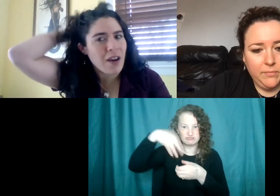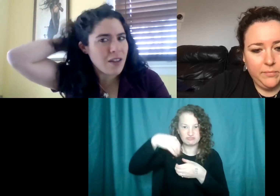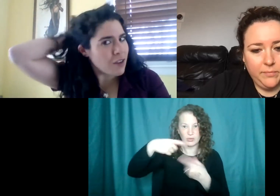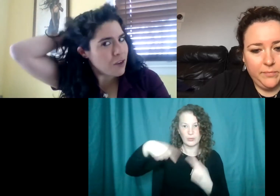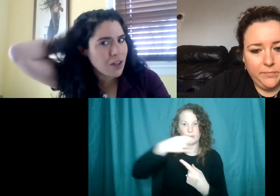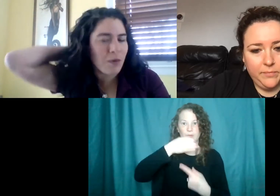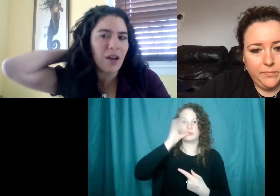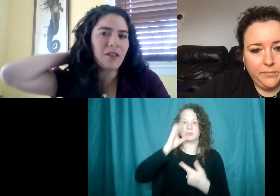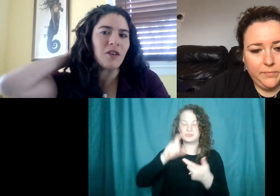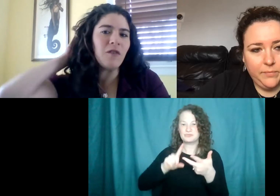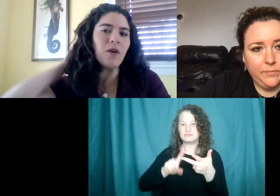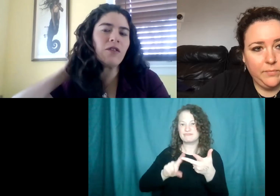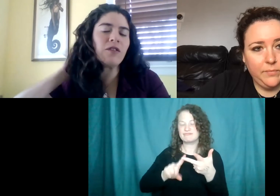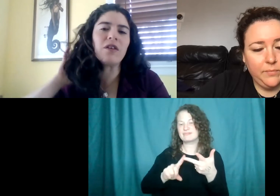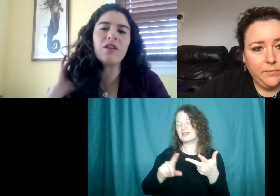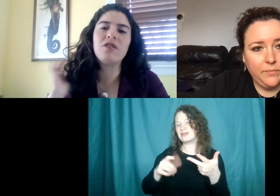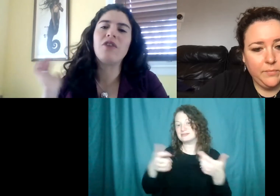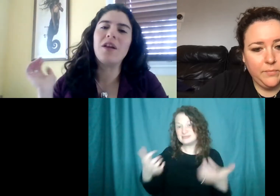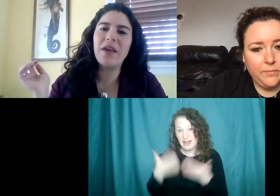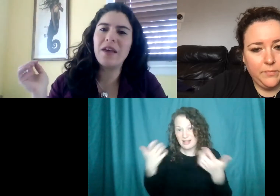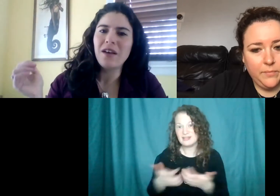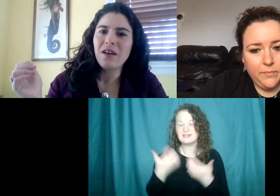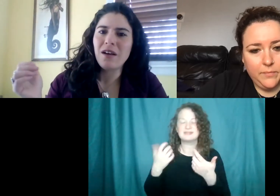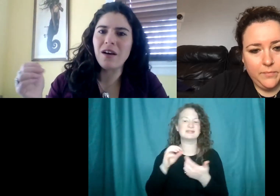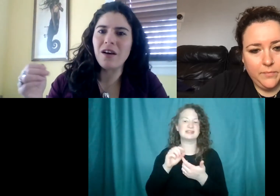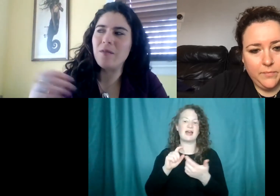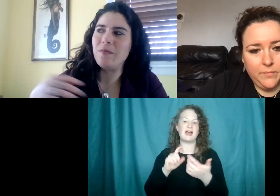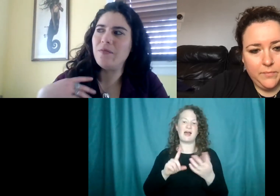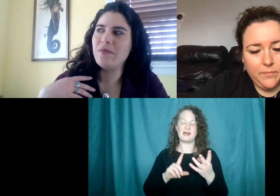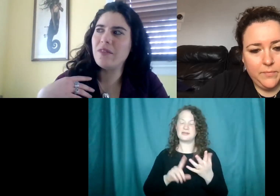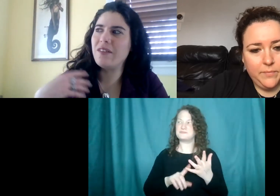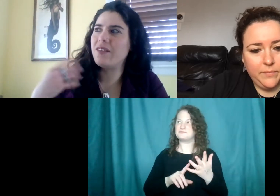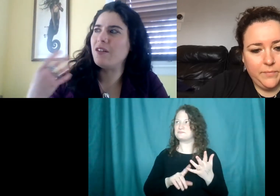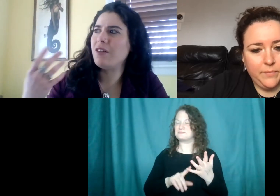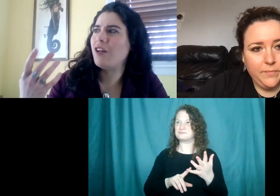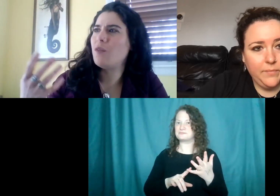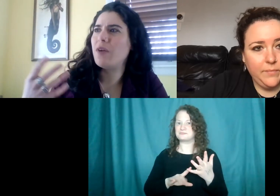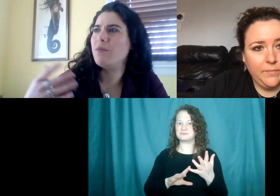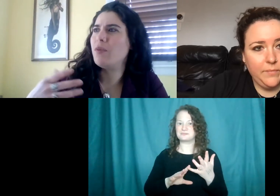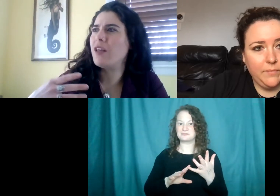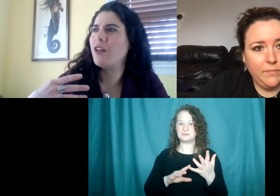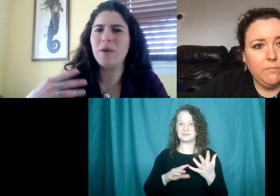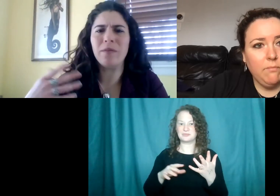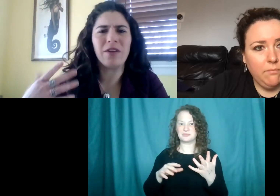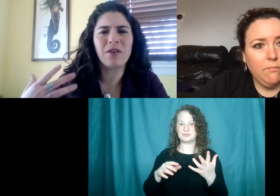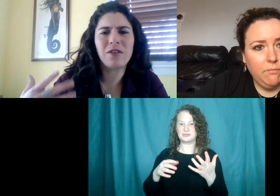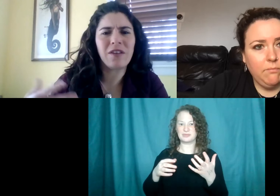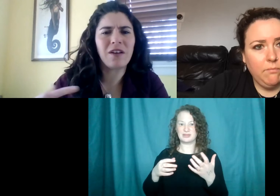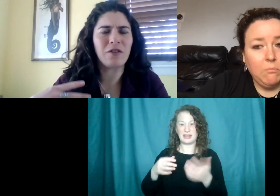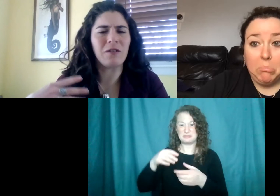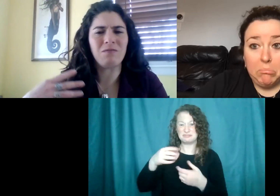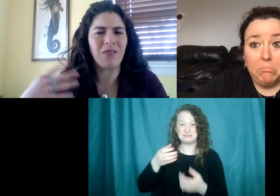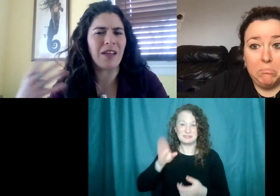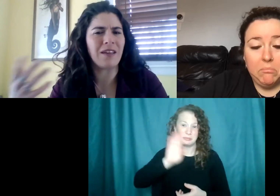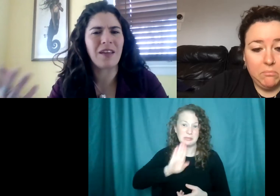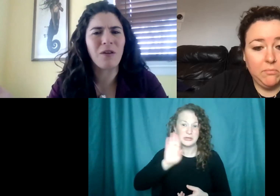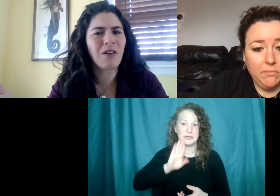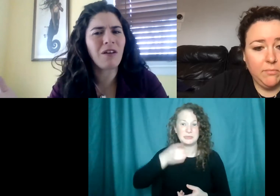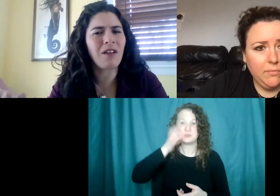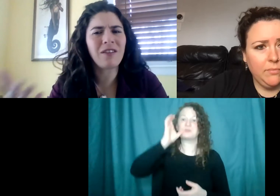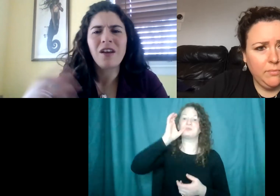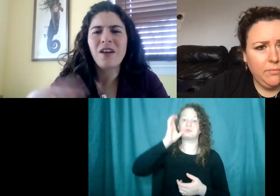So anything you really want to. Folks are starting to try to make distill kelp and put kelp in beers and other